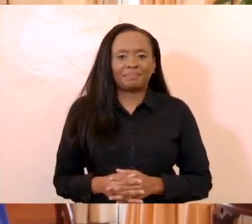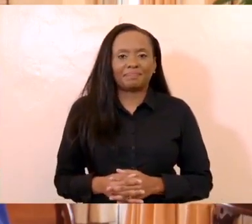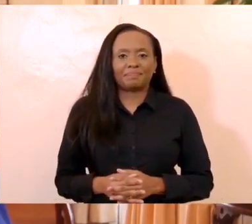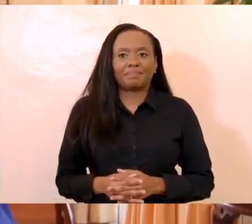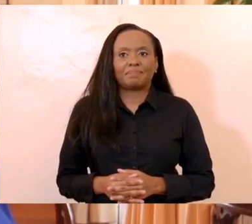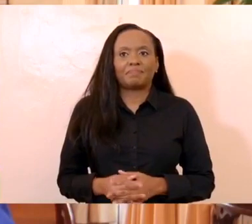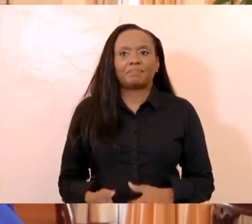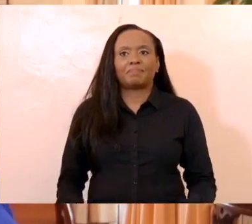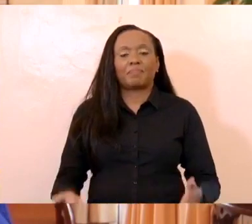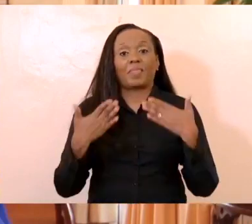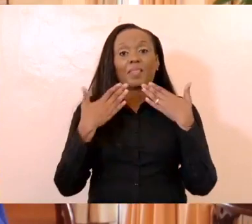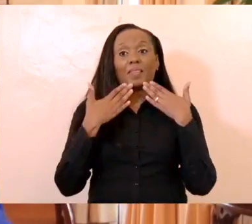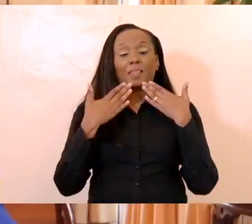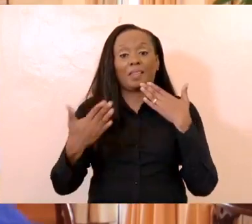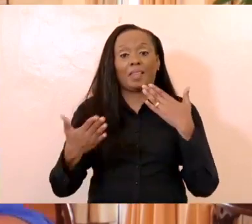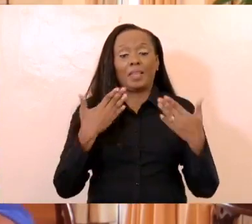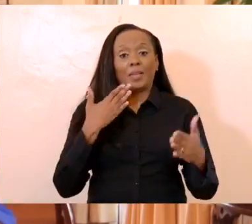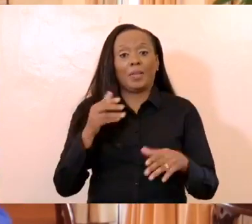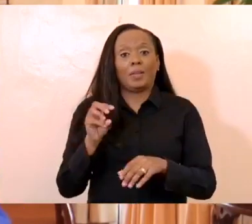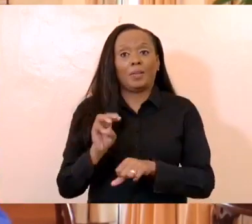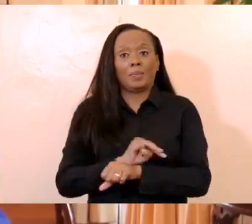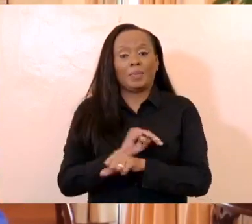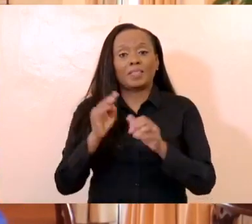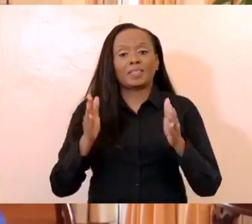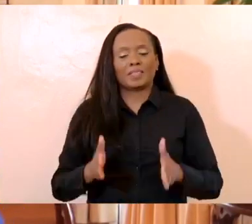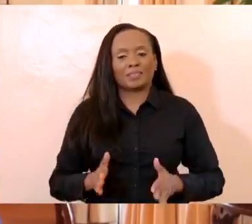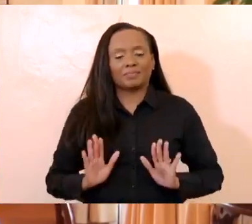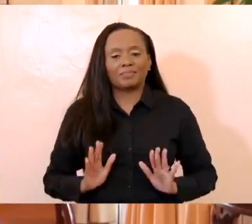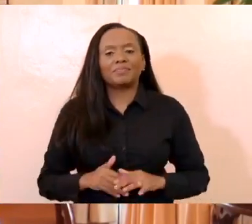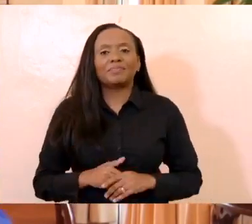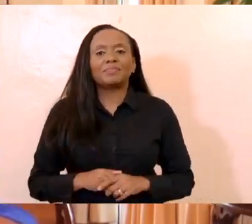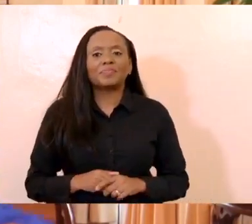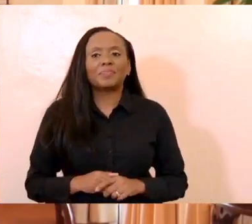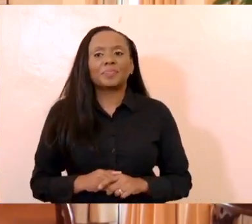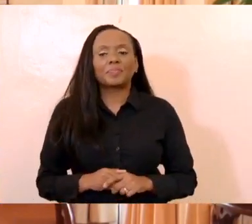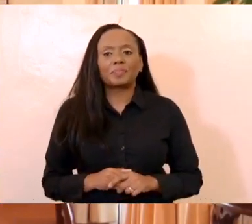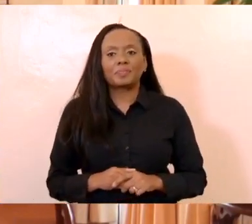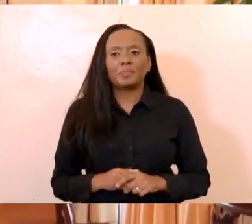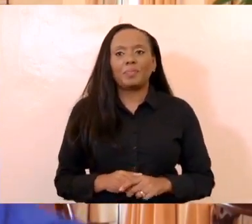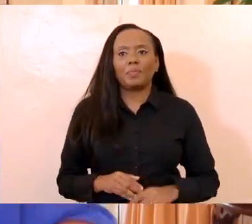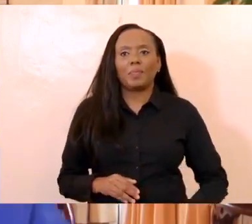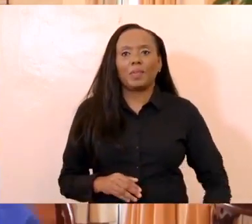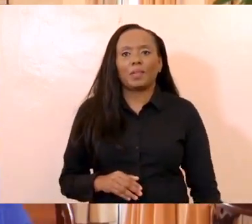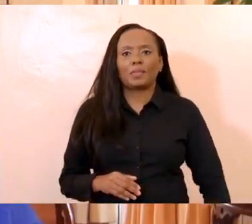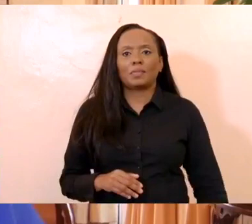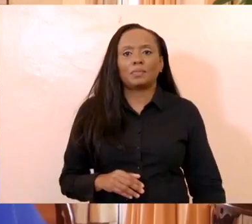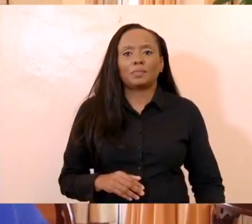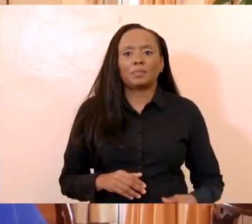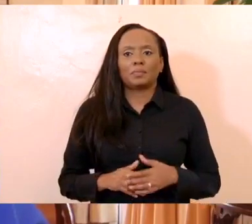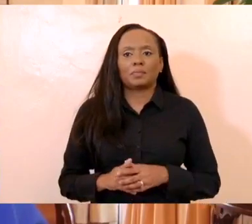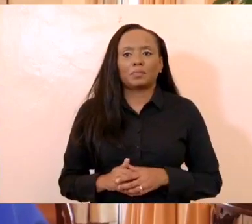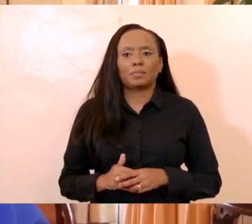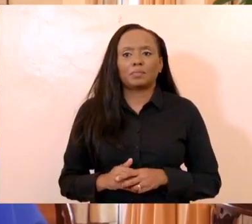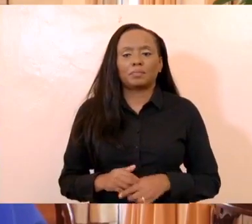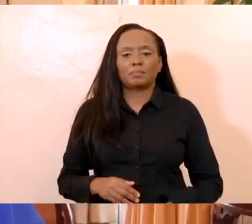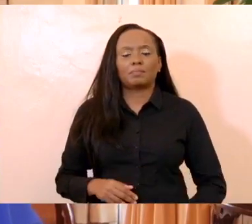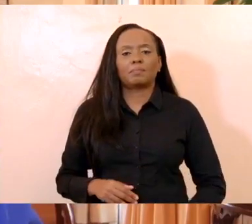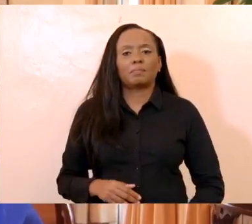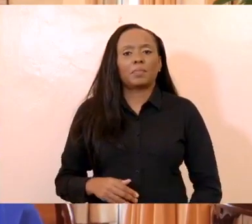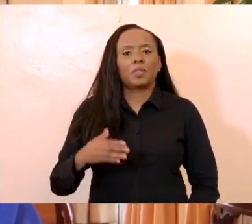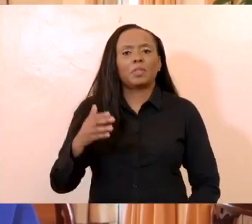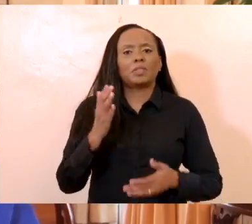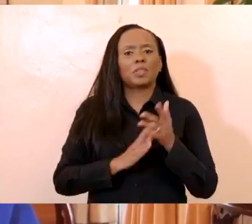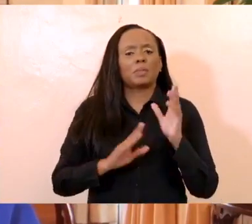Thank you very much, Minister. I'm sure that there are going to be some questions from your